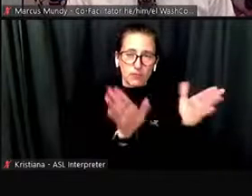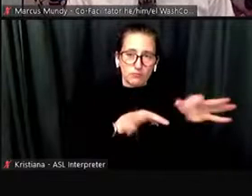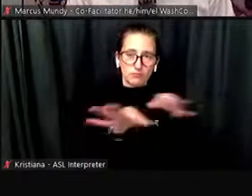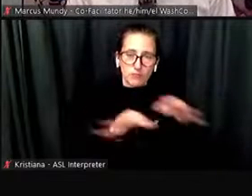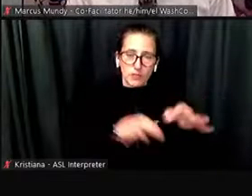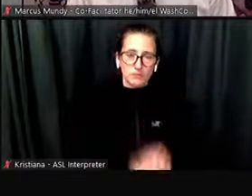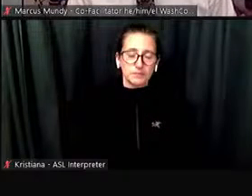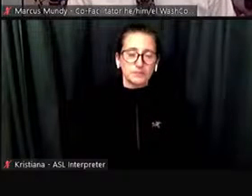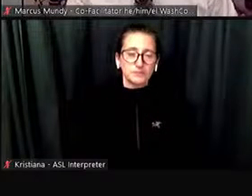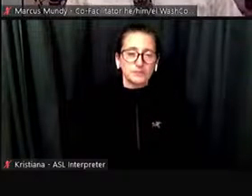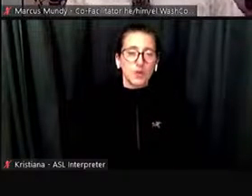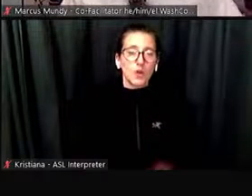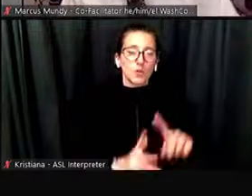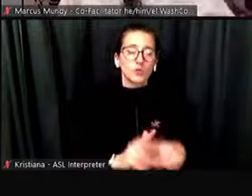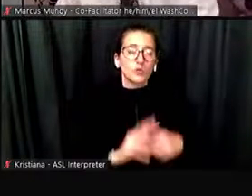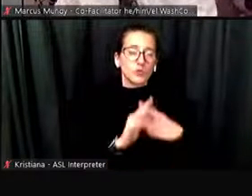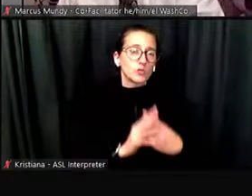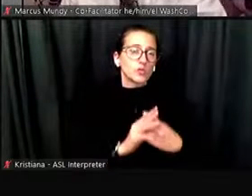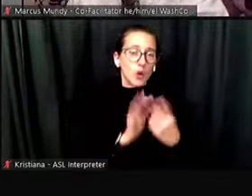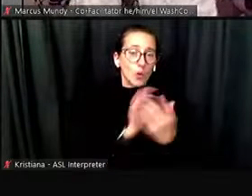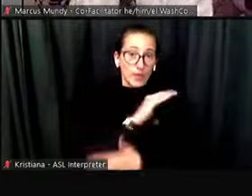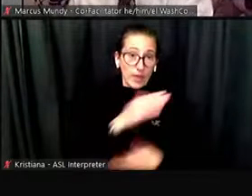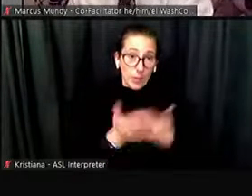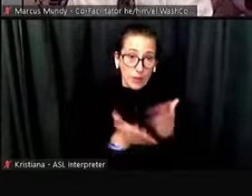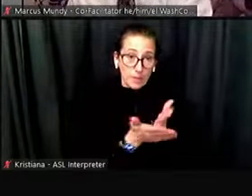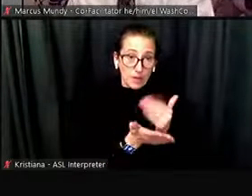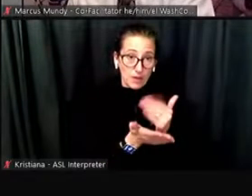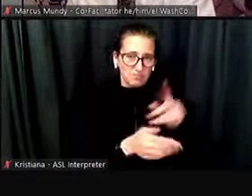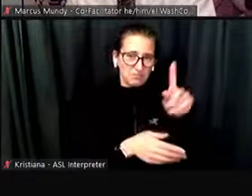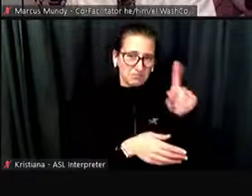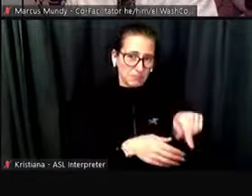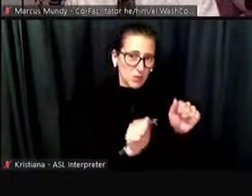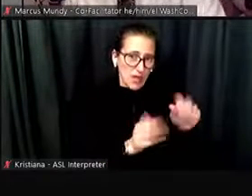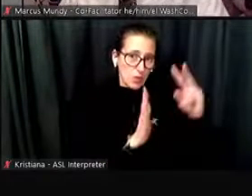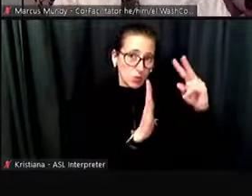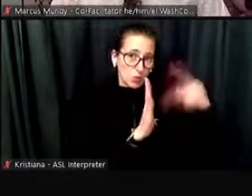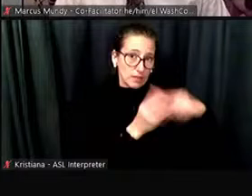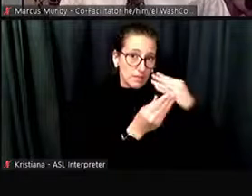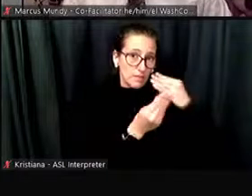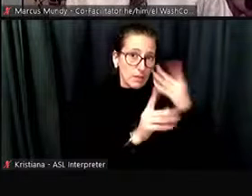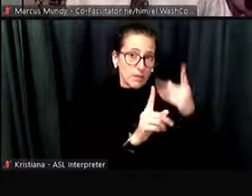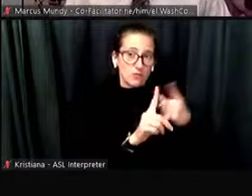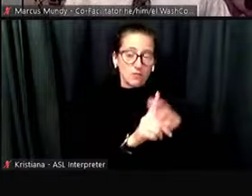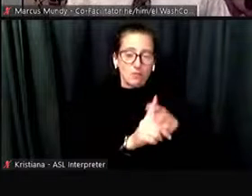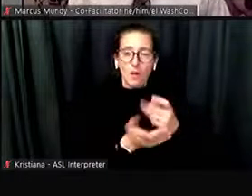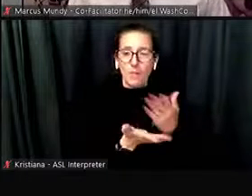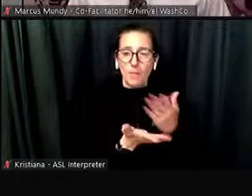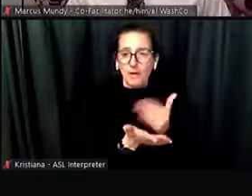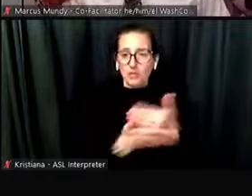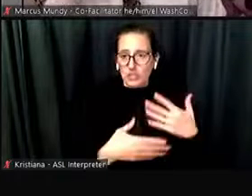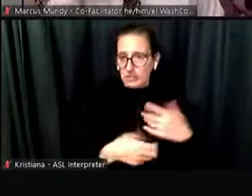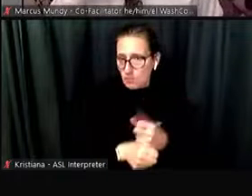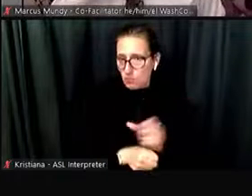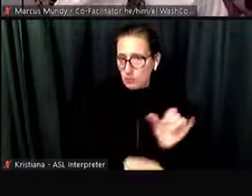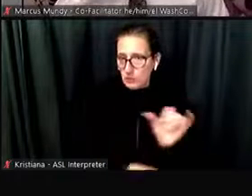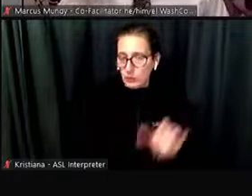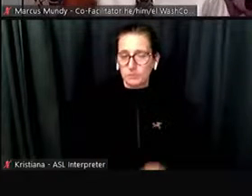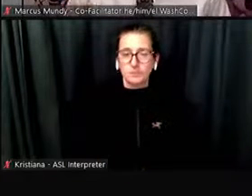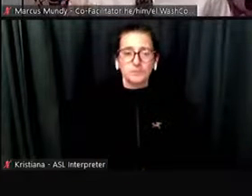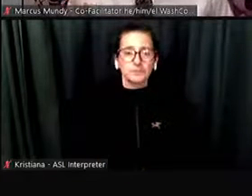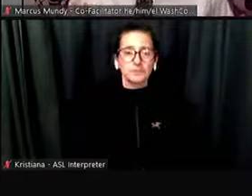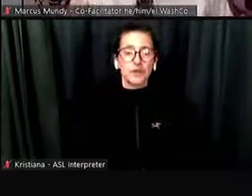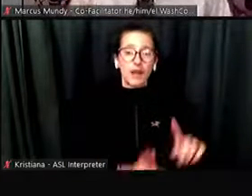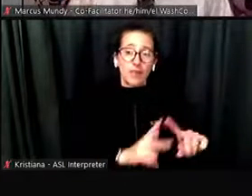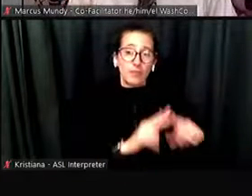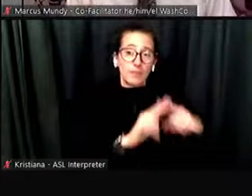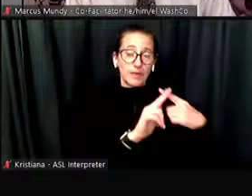So to start off with the county's budget, and you can read the same information from our budget summary as well. In the beginning, where the budget